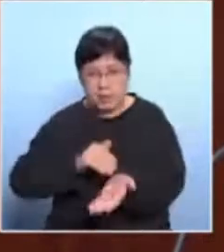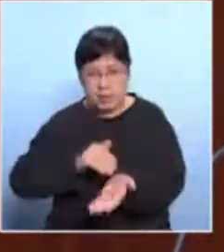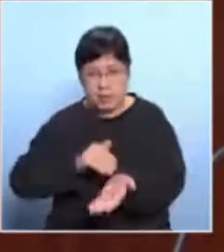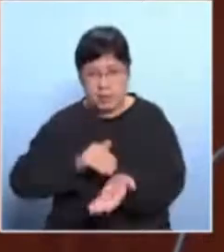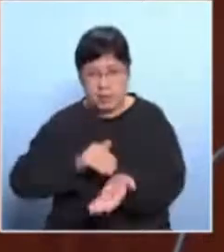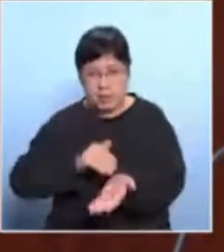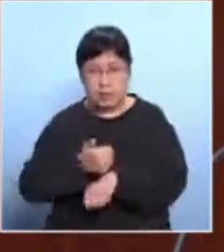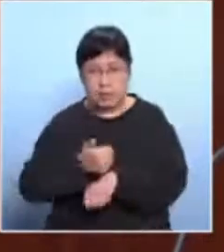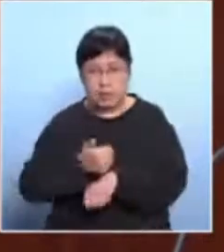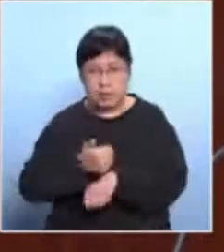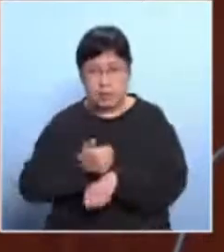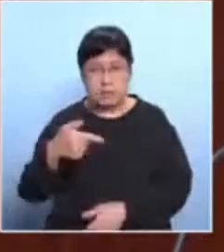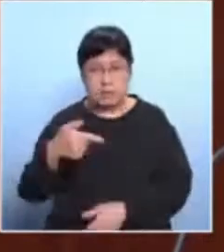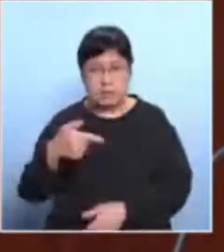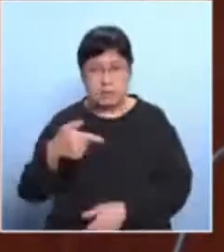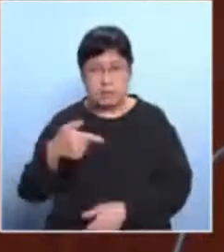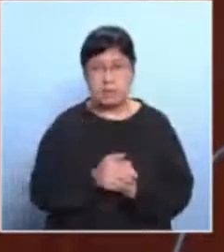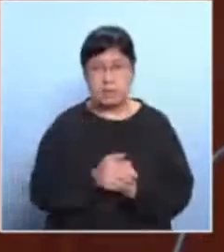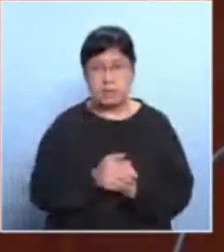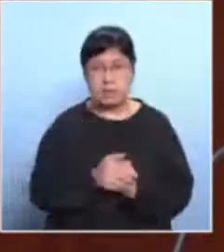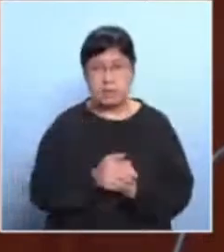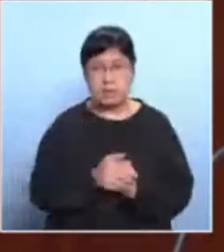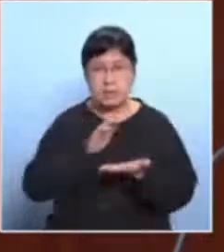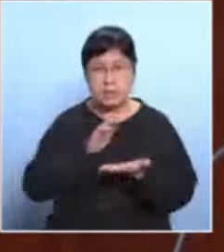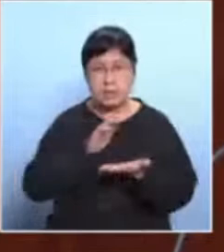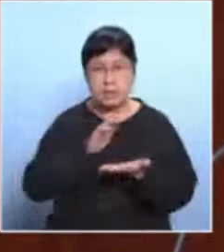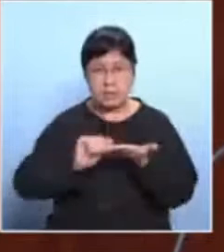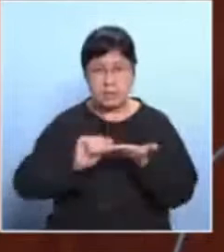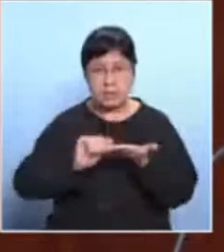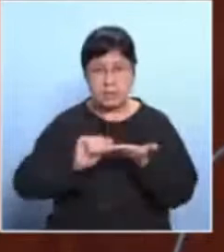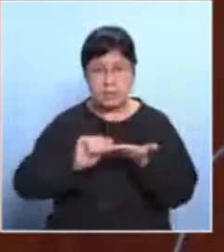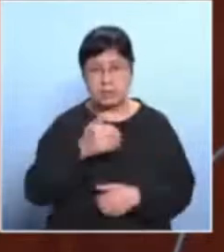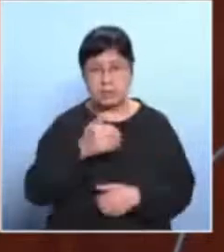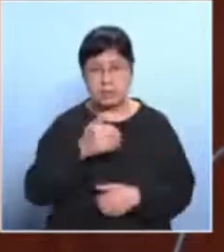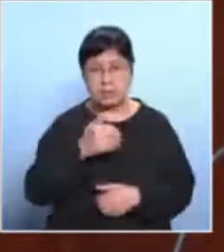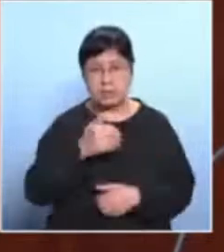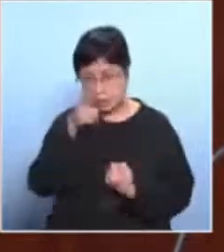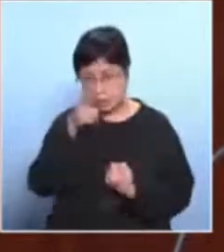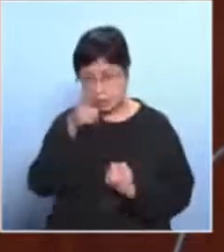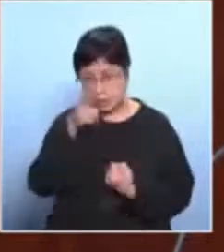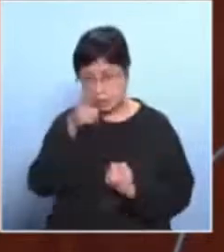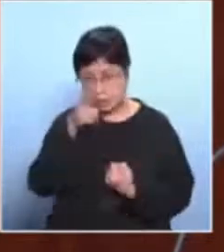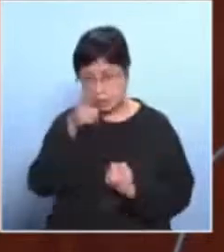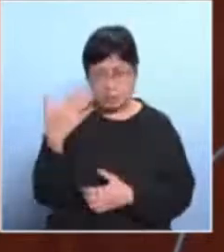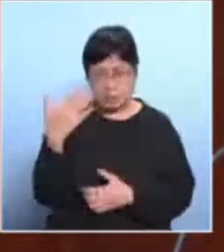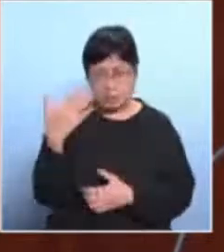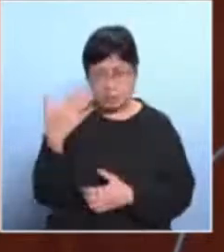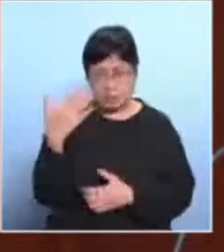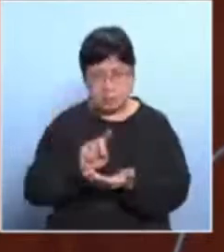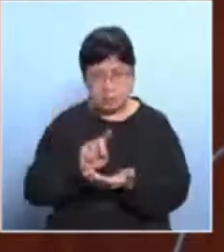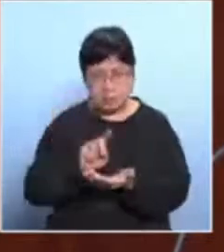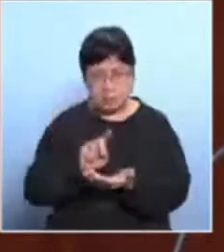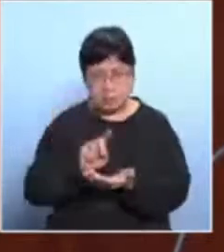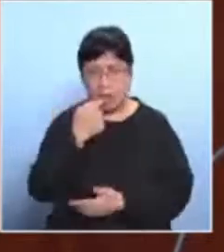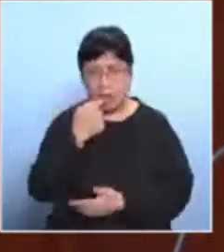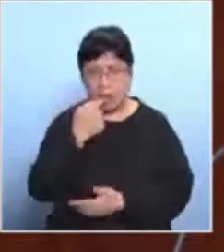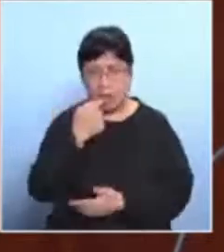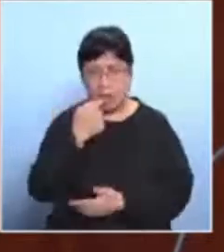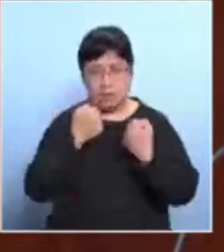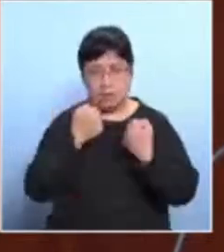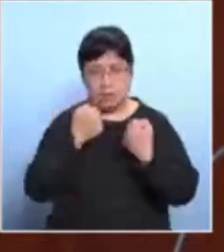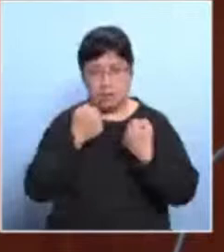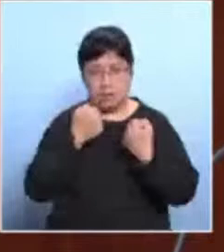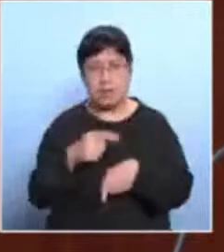Oral health. In the light of the views of the Working Group on Oral Health and Dental Care established last year, the government will